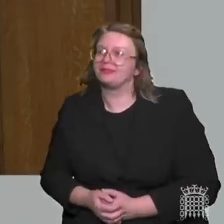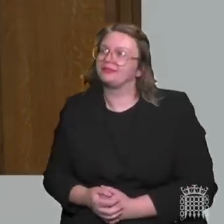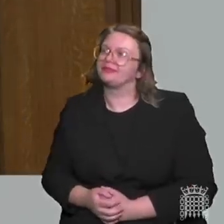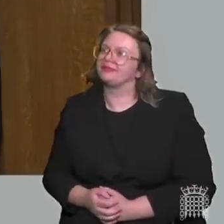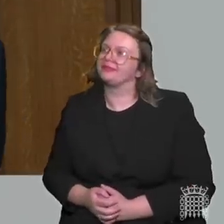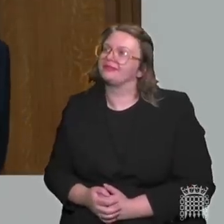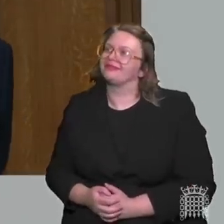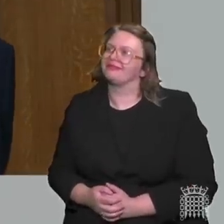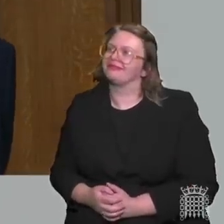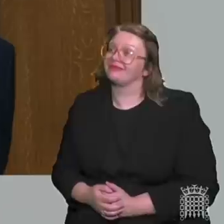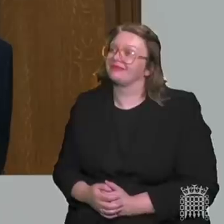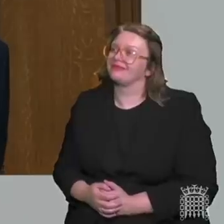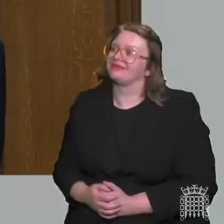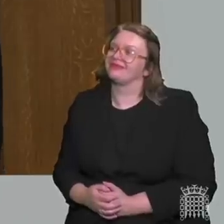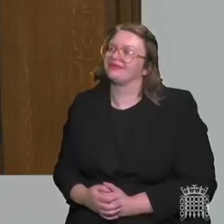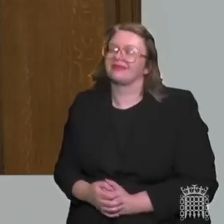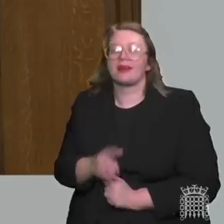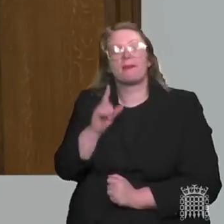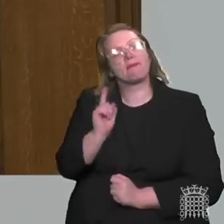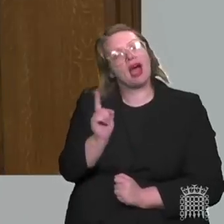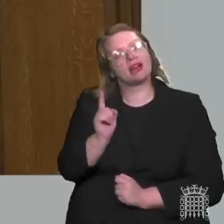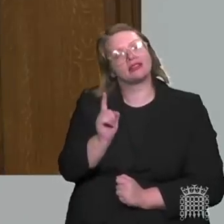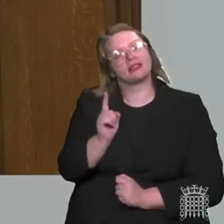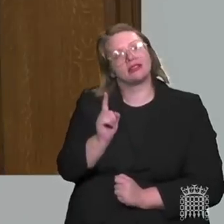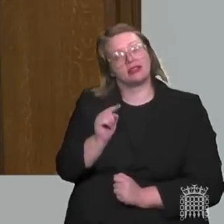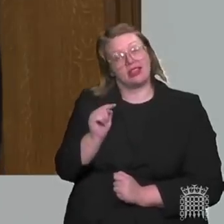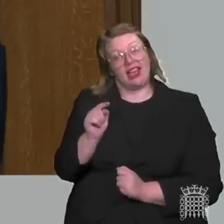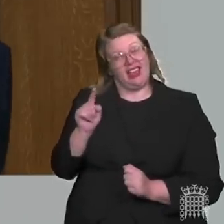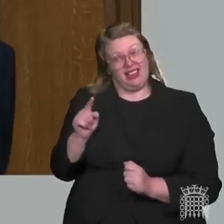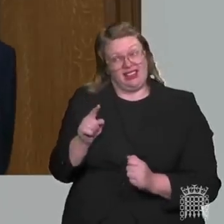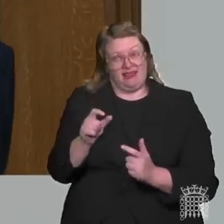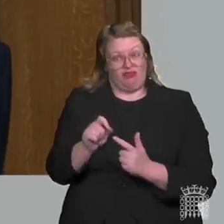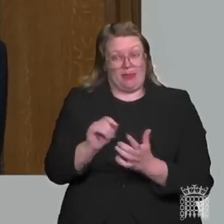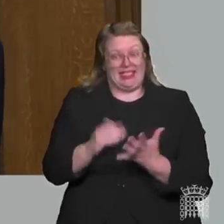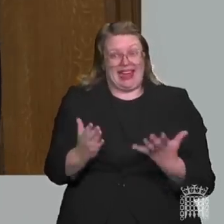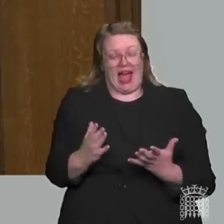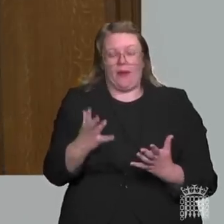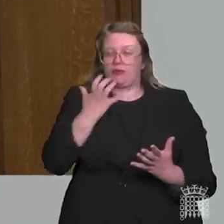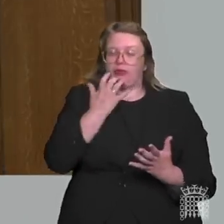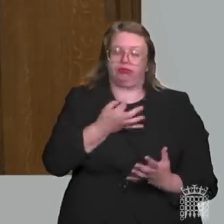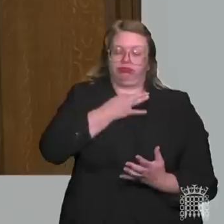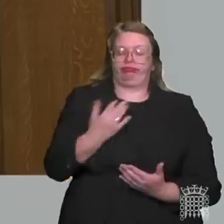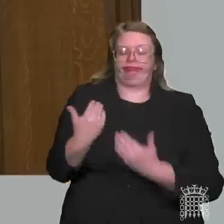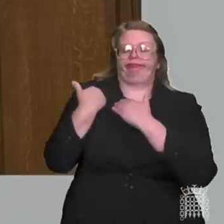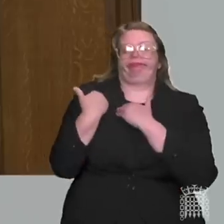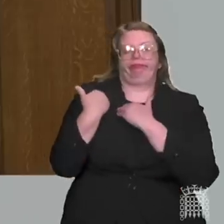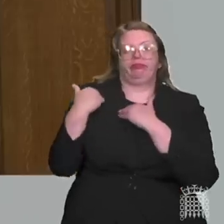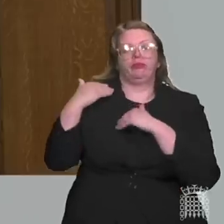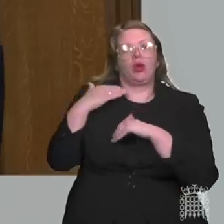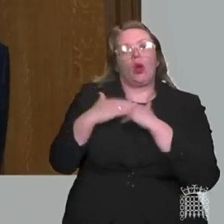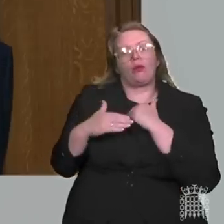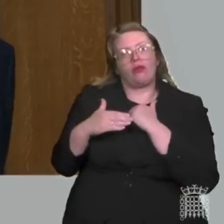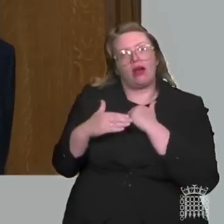But if one of the landmines he left behind was the idiotic triumph of the